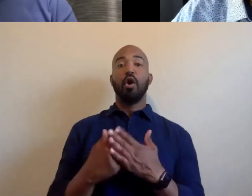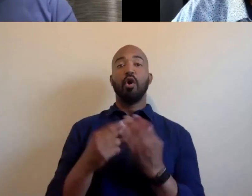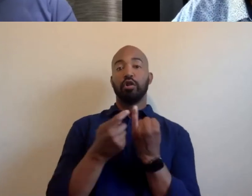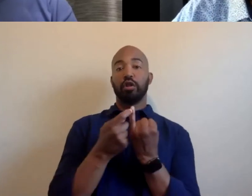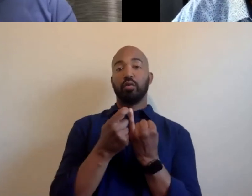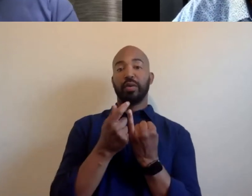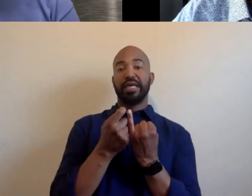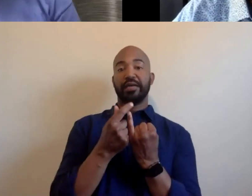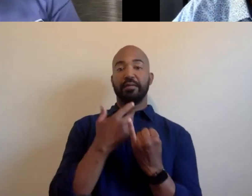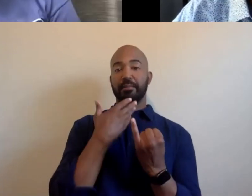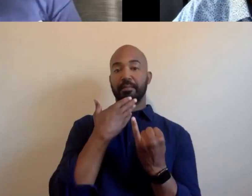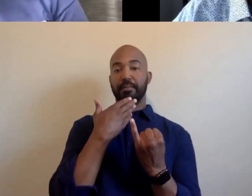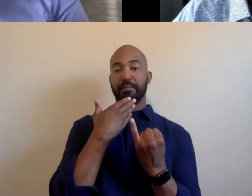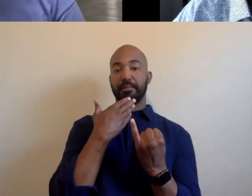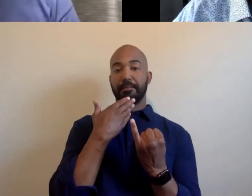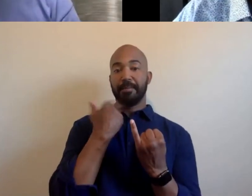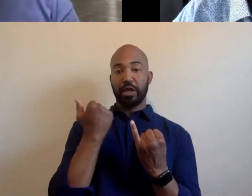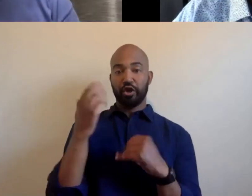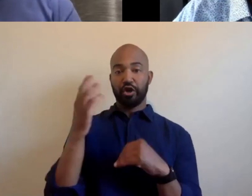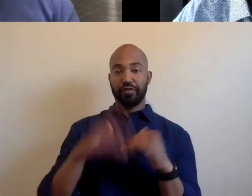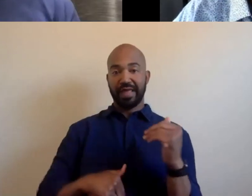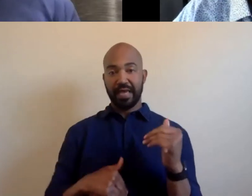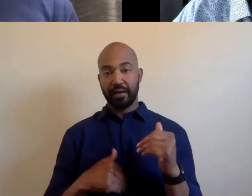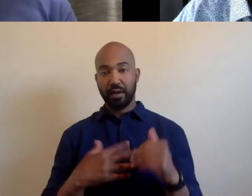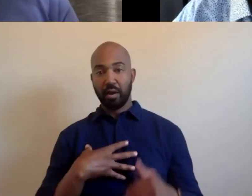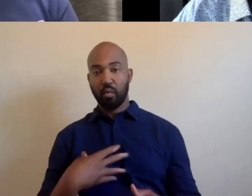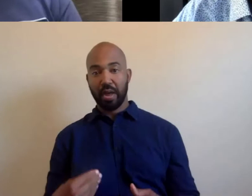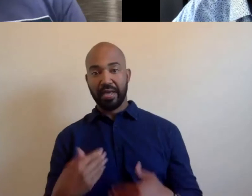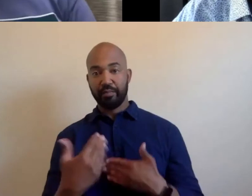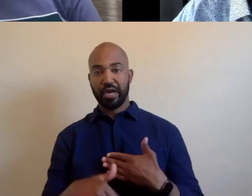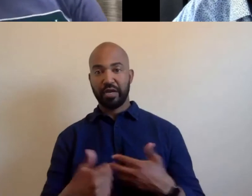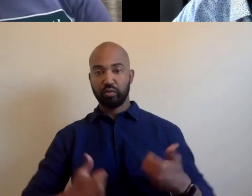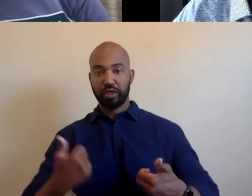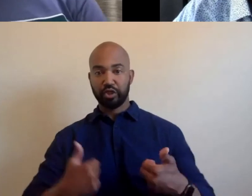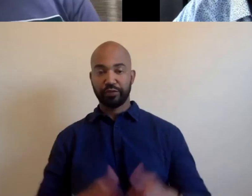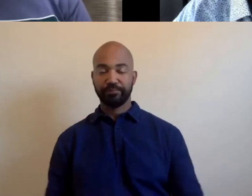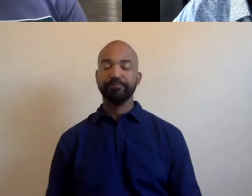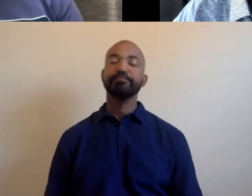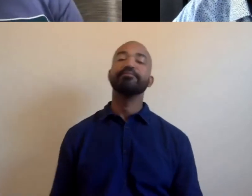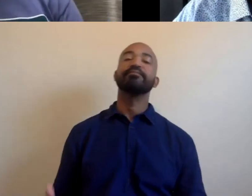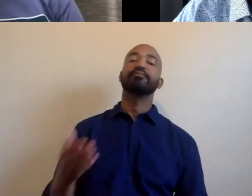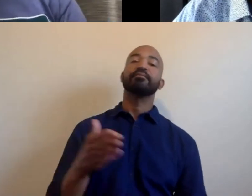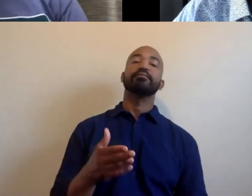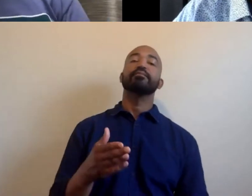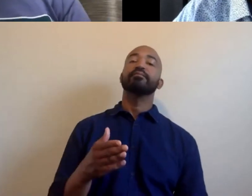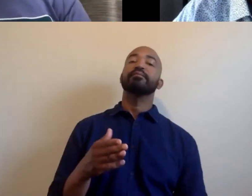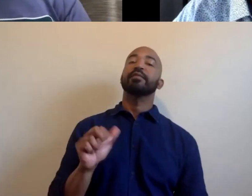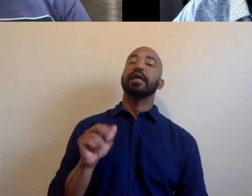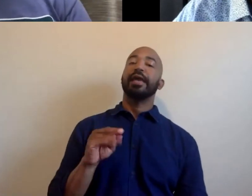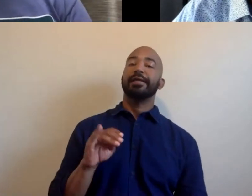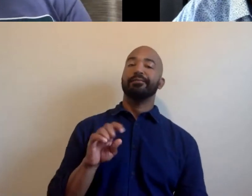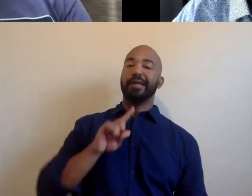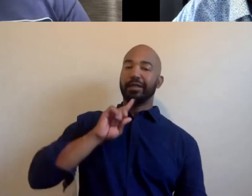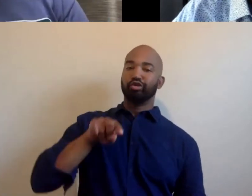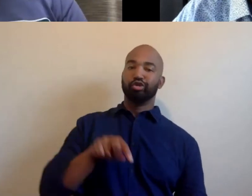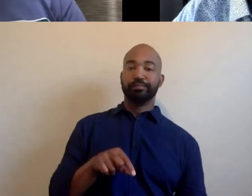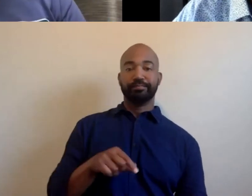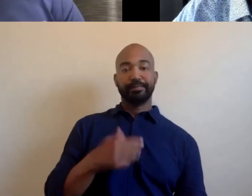with diabetes? Oh, yes. So diabetes is one of those things that